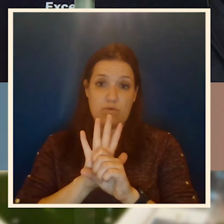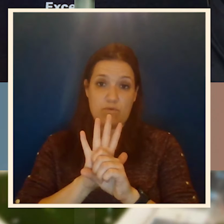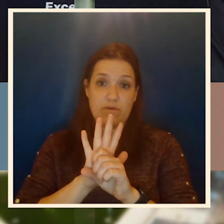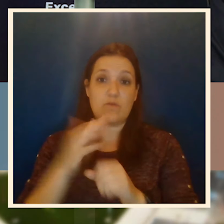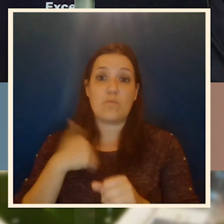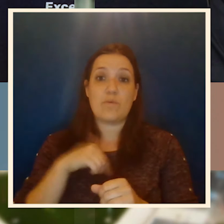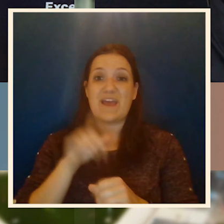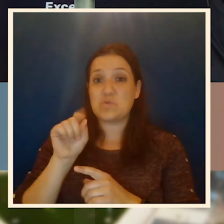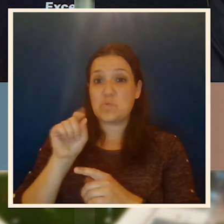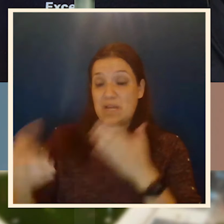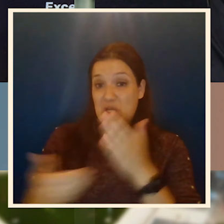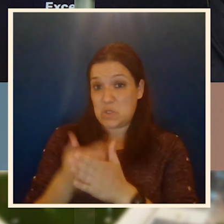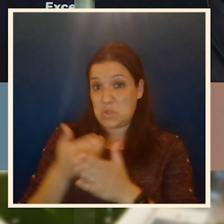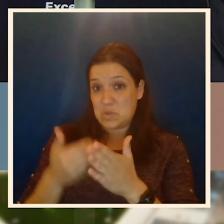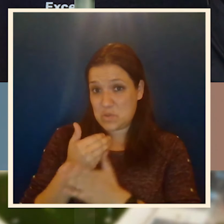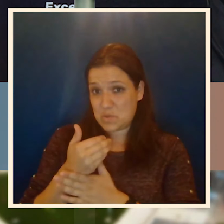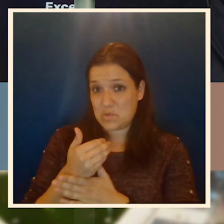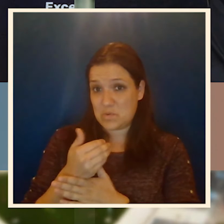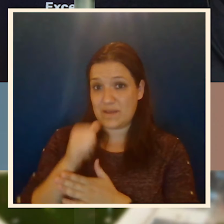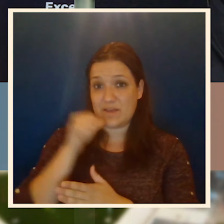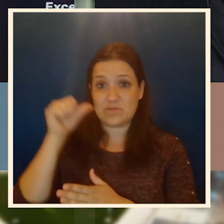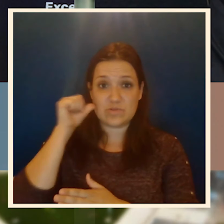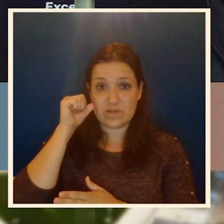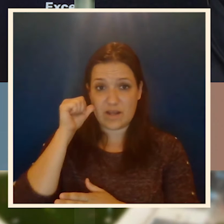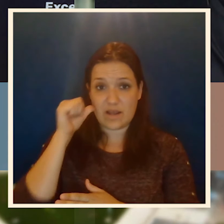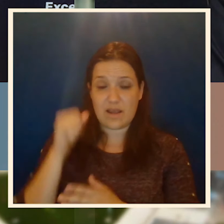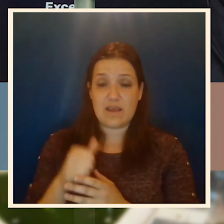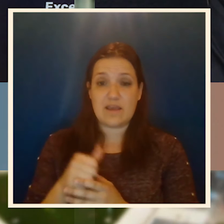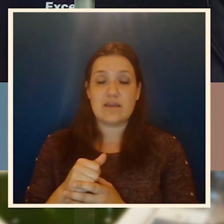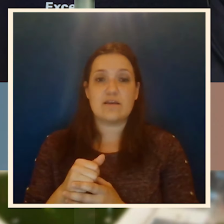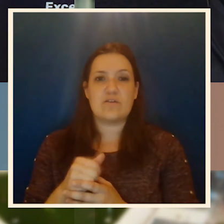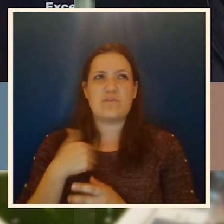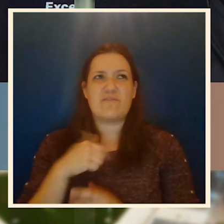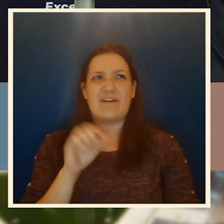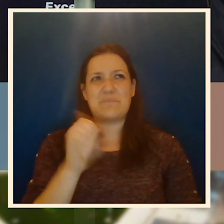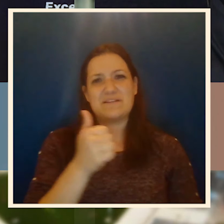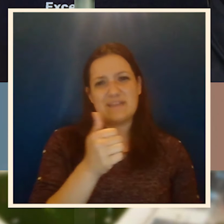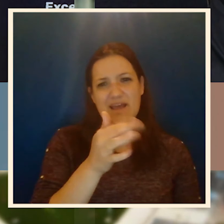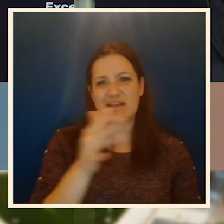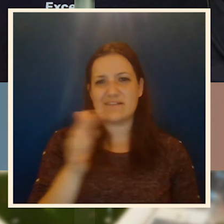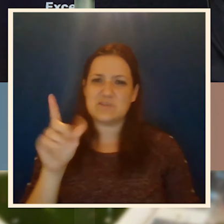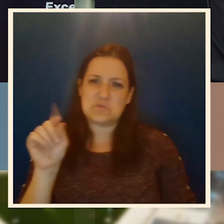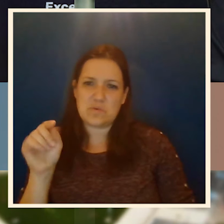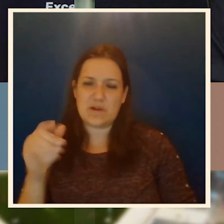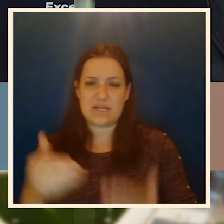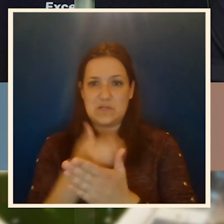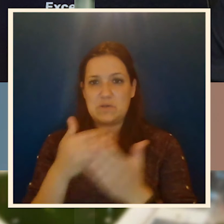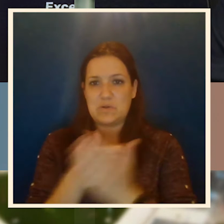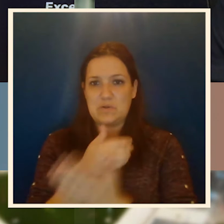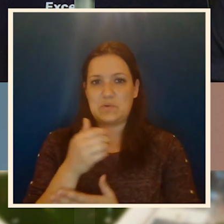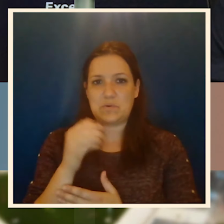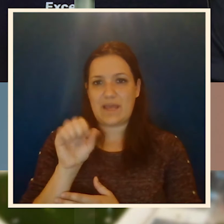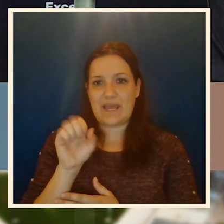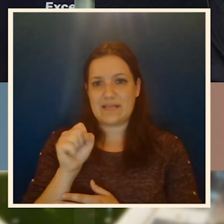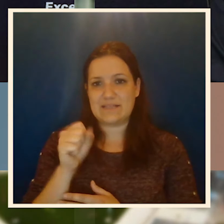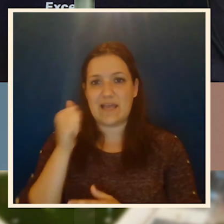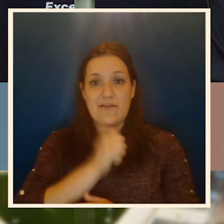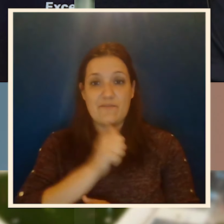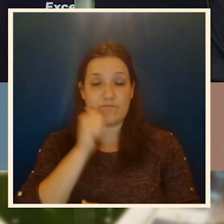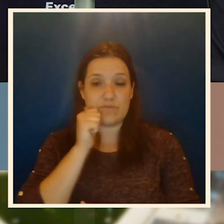now contracted the virus. We had 20 new cases yesterday. So on a very positive thing, we've been